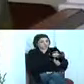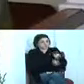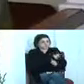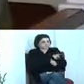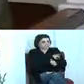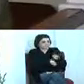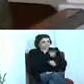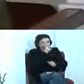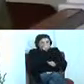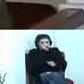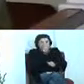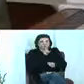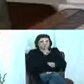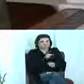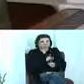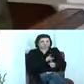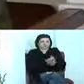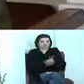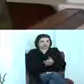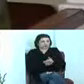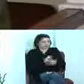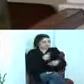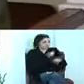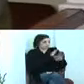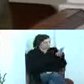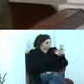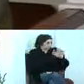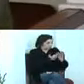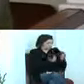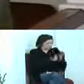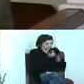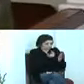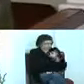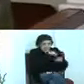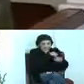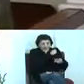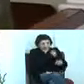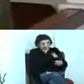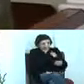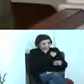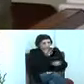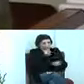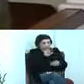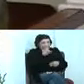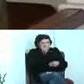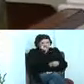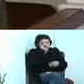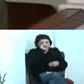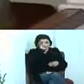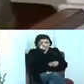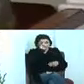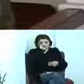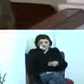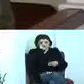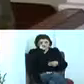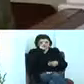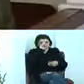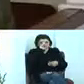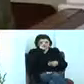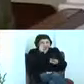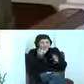are. Be made new in the attitude of your mind, and to put on the new